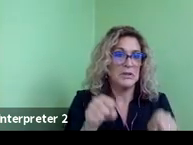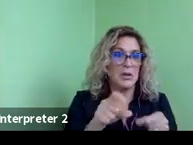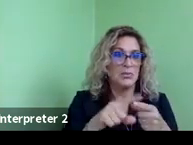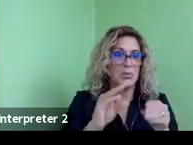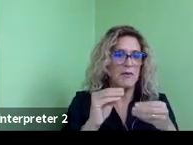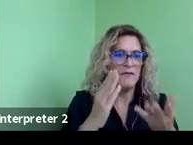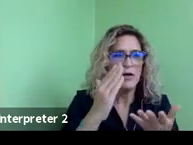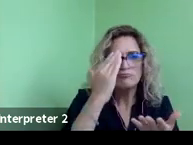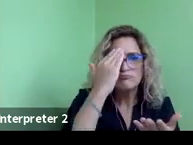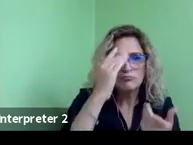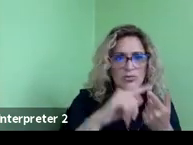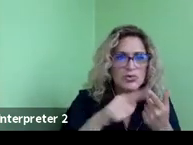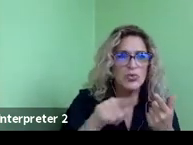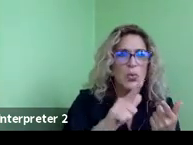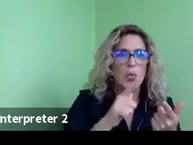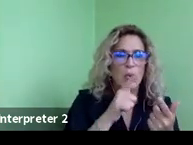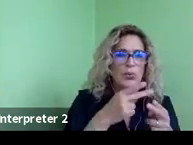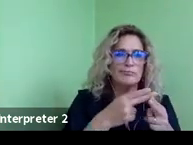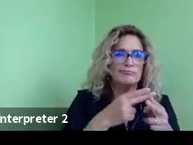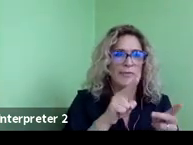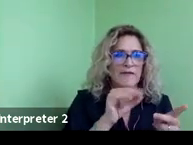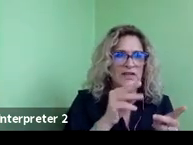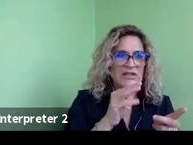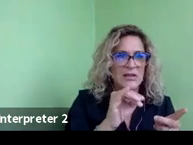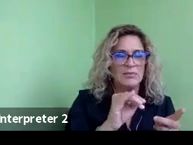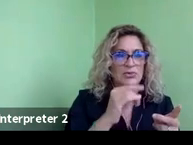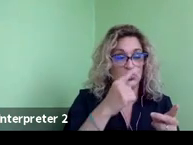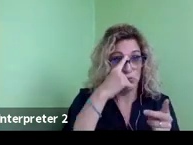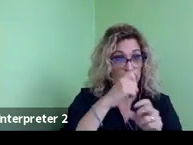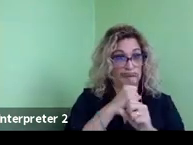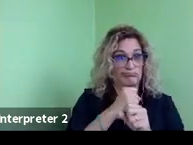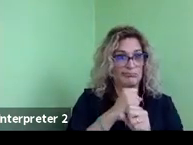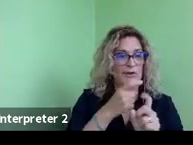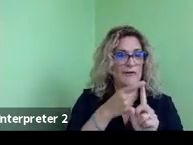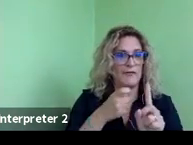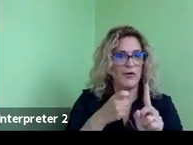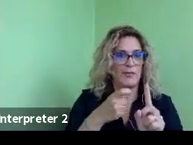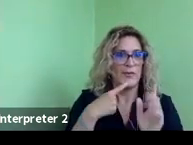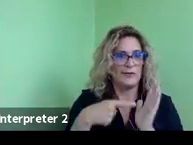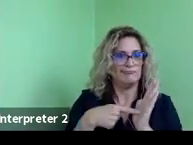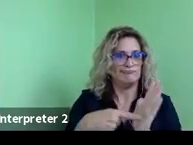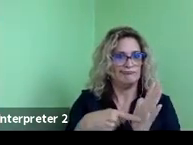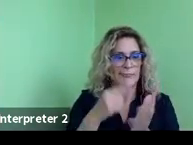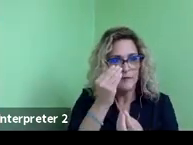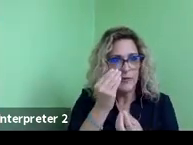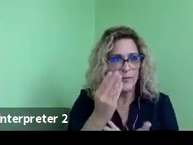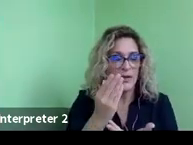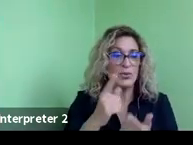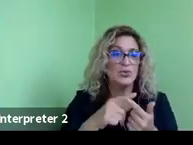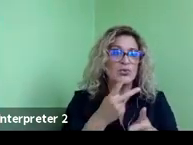to victims that are affected by the disclosure, and to take necessary steps to protect the privacy and